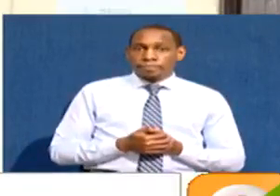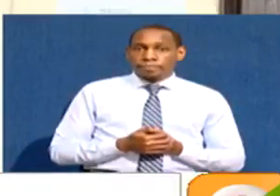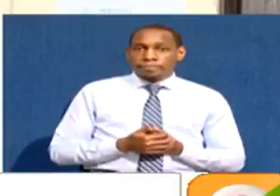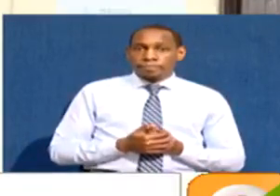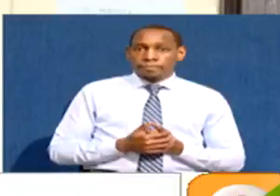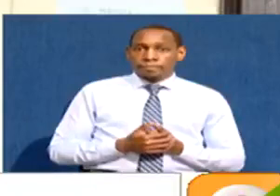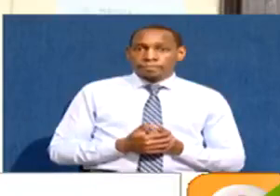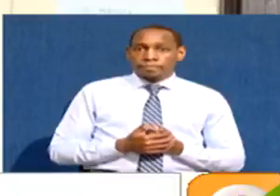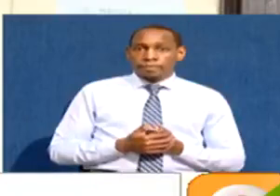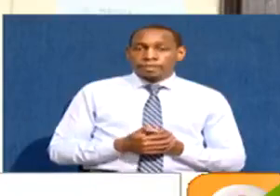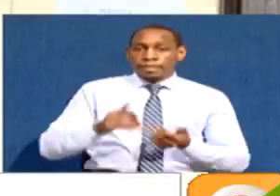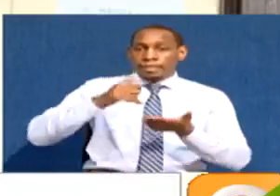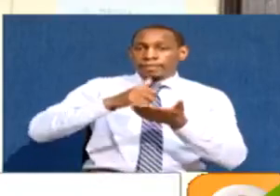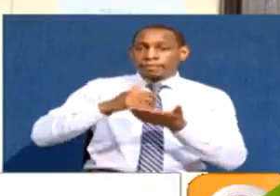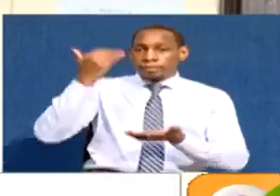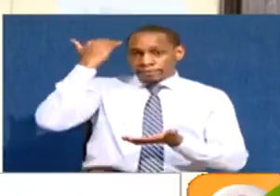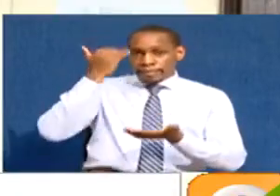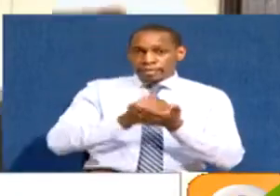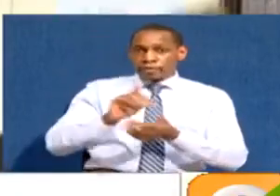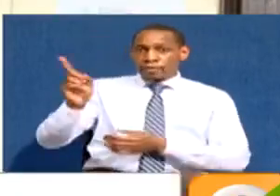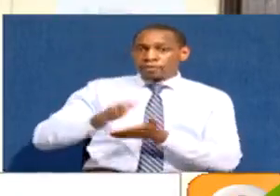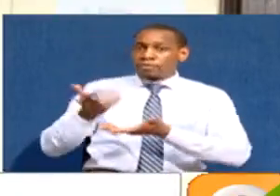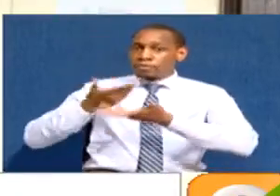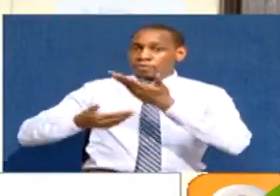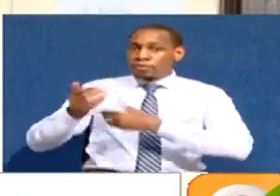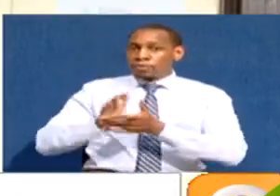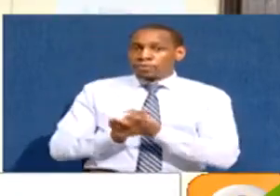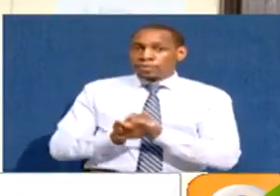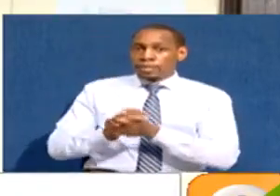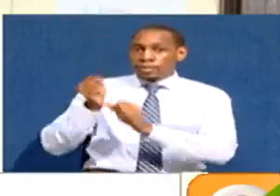the headquarters in Nairobi liaising with the wardens on this side.